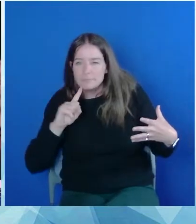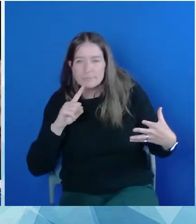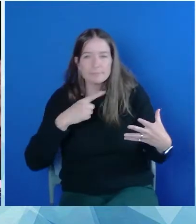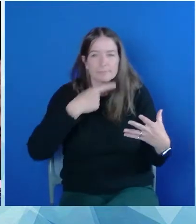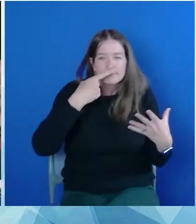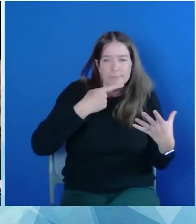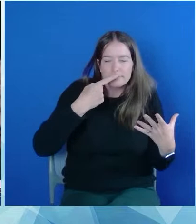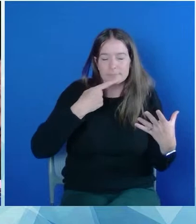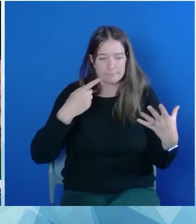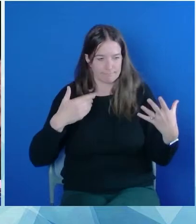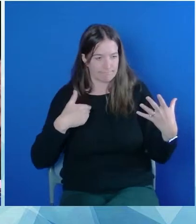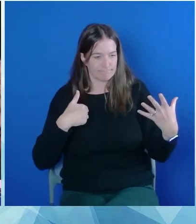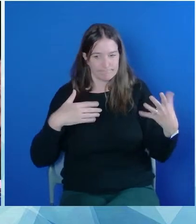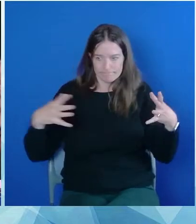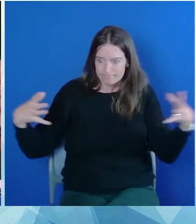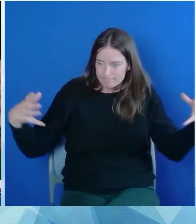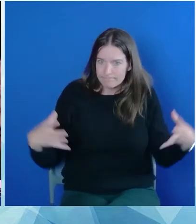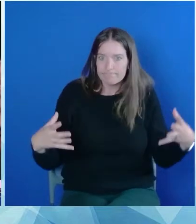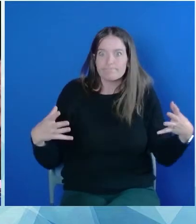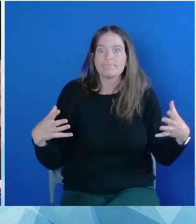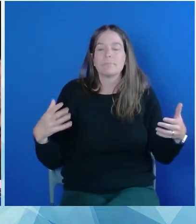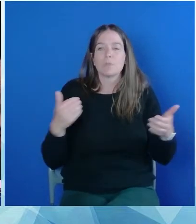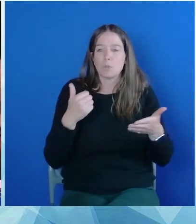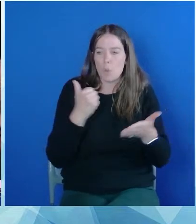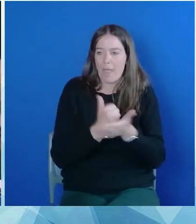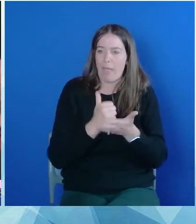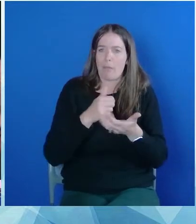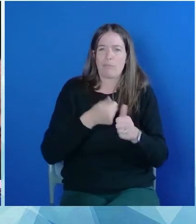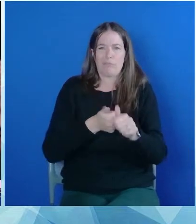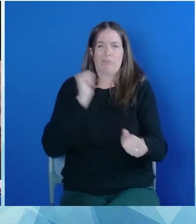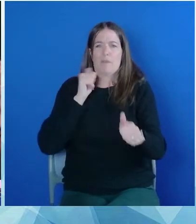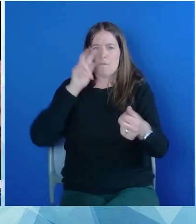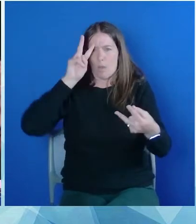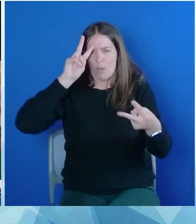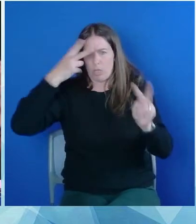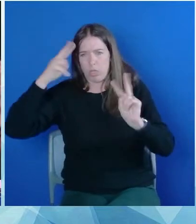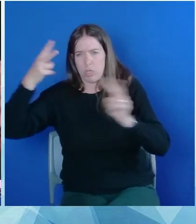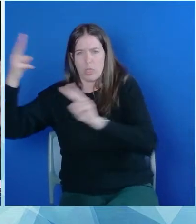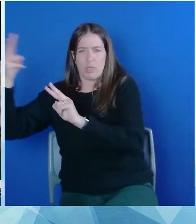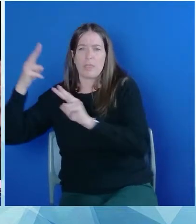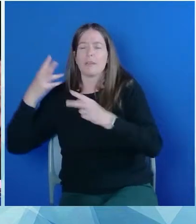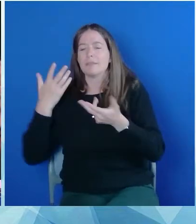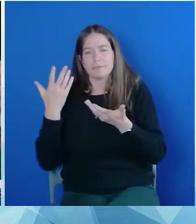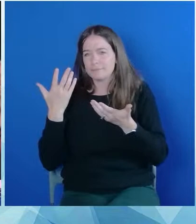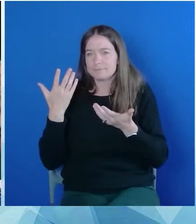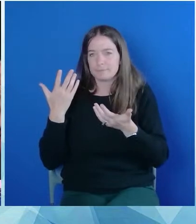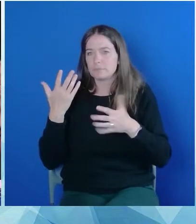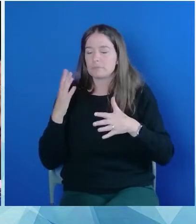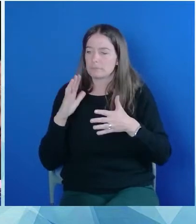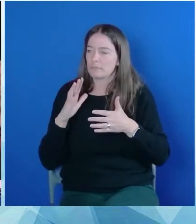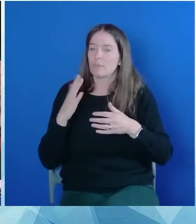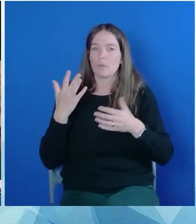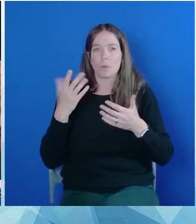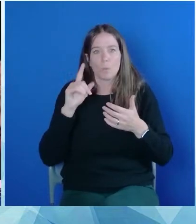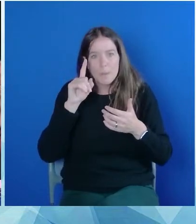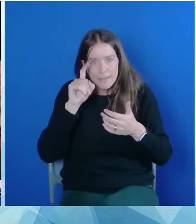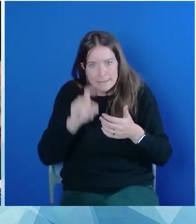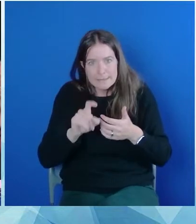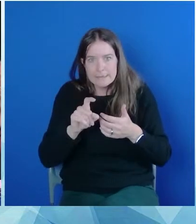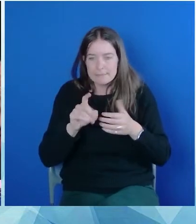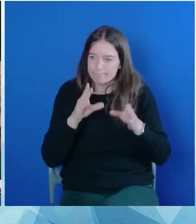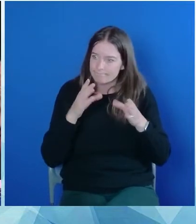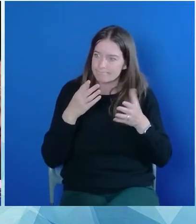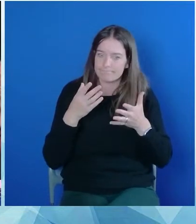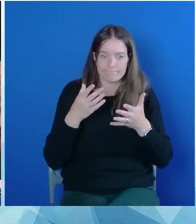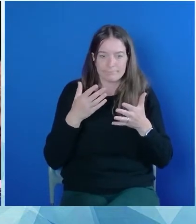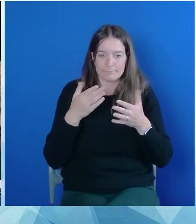helping us to avoid misunderstandings that often occur in miscommunication. We really need to drill down into, like